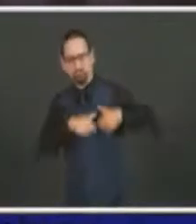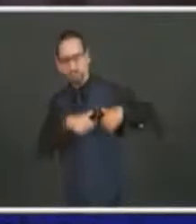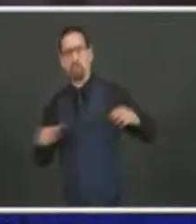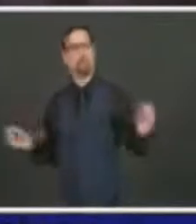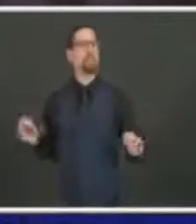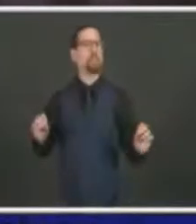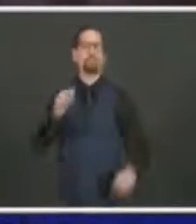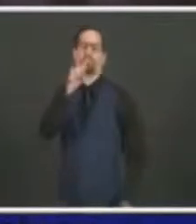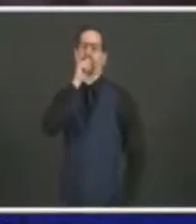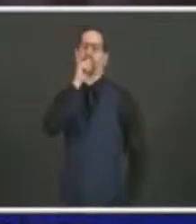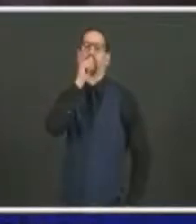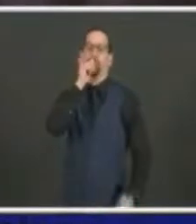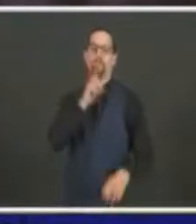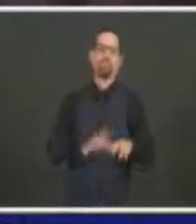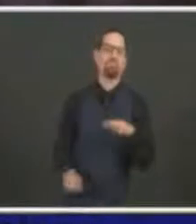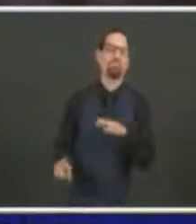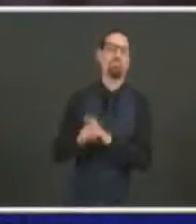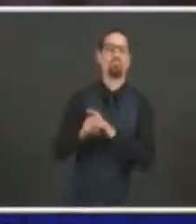going